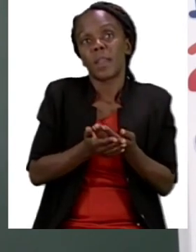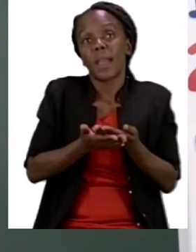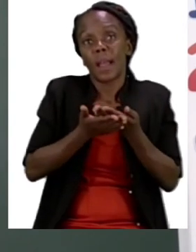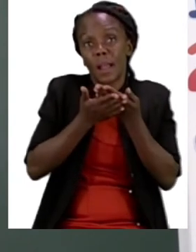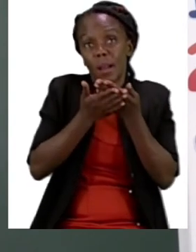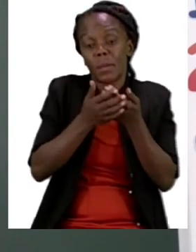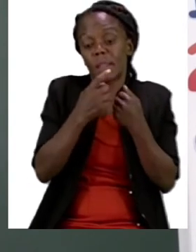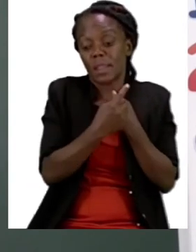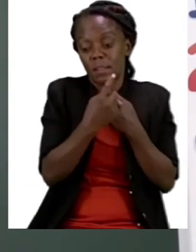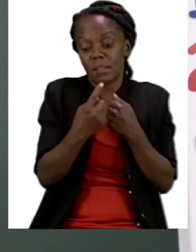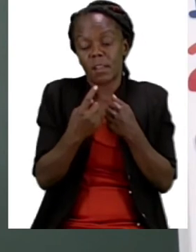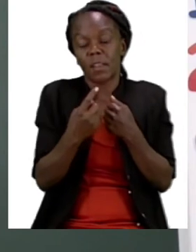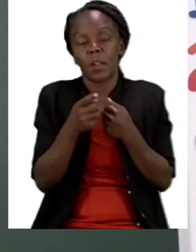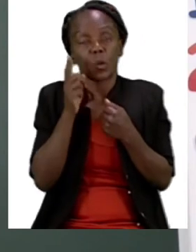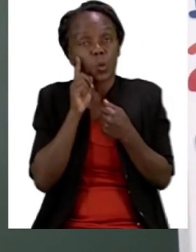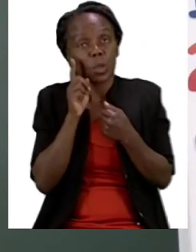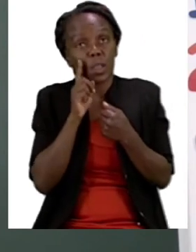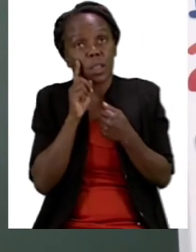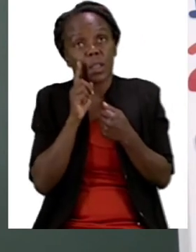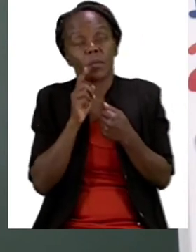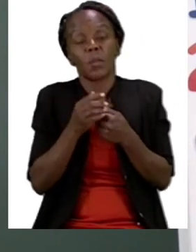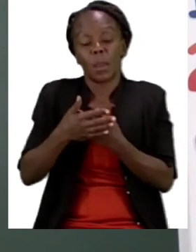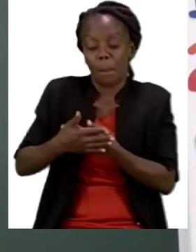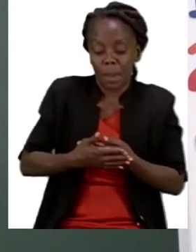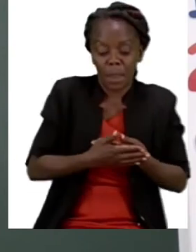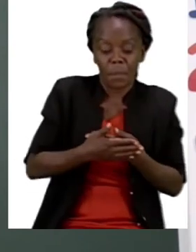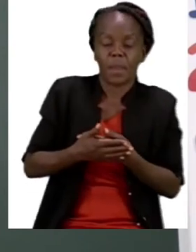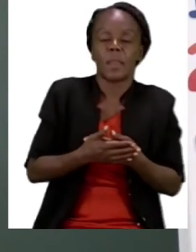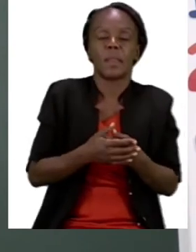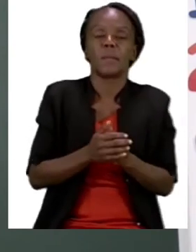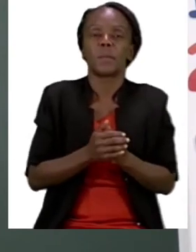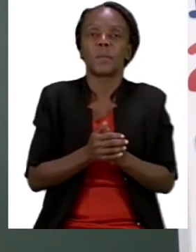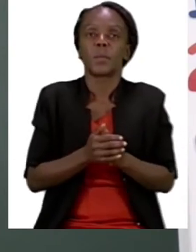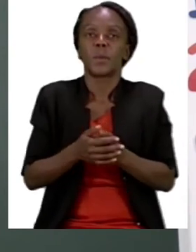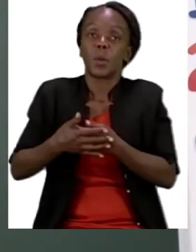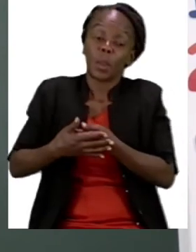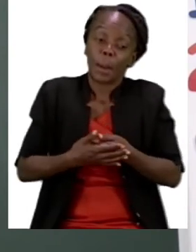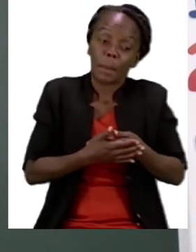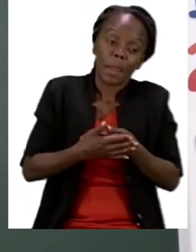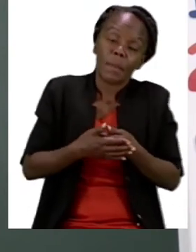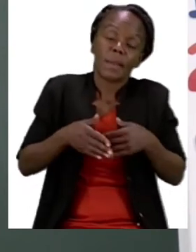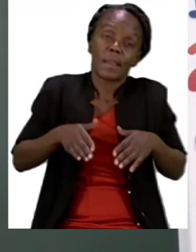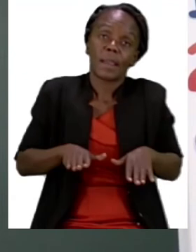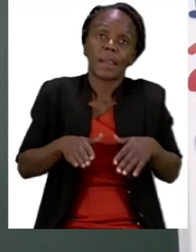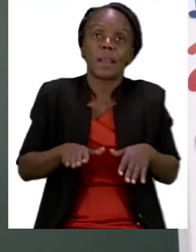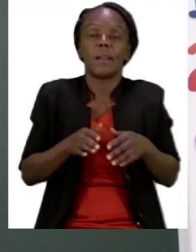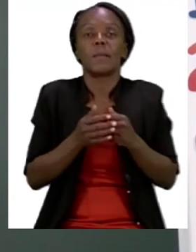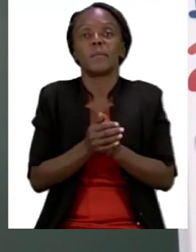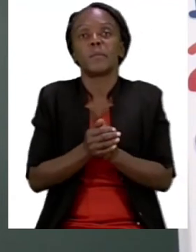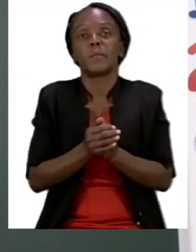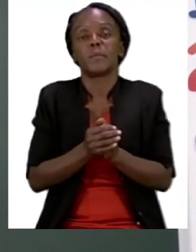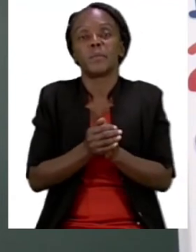that this is a girl. So we are going to cut this one out for